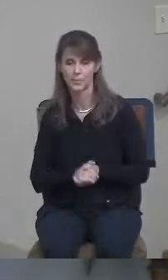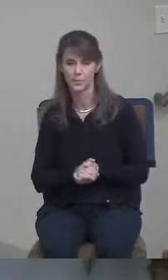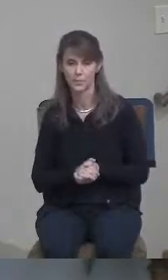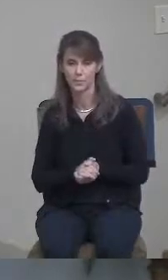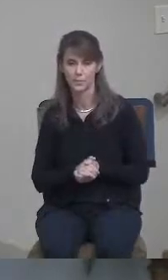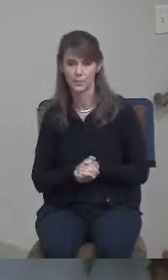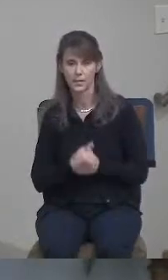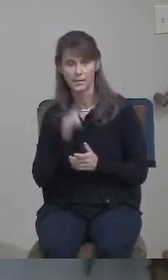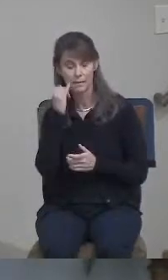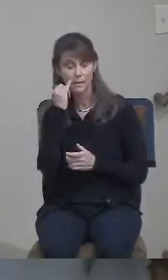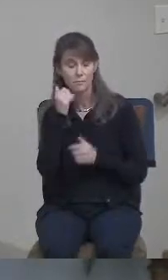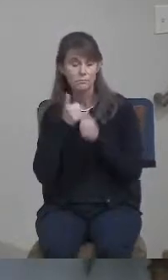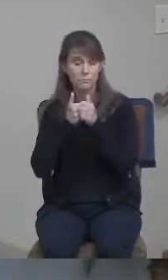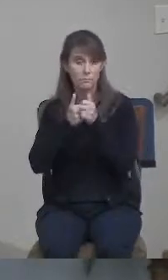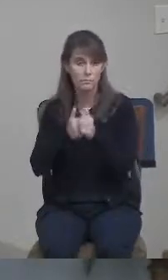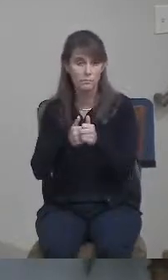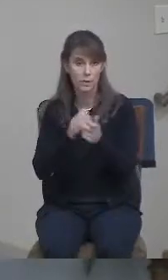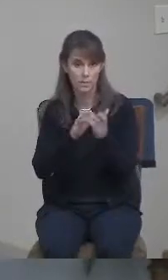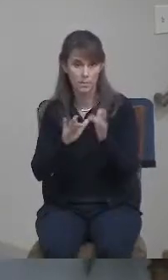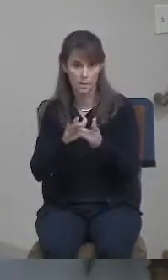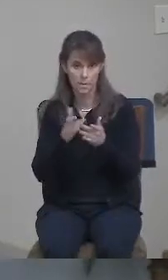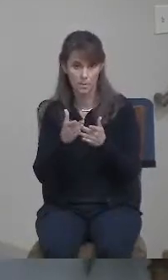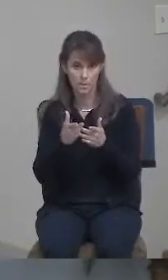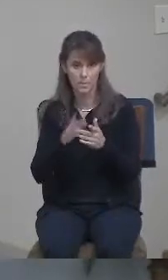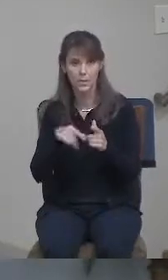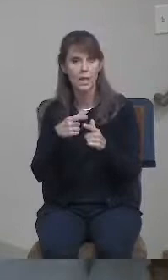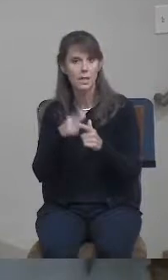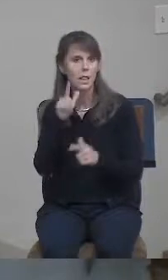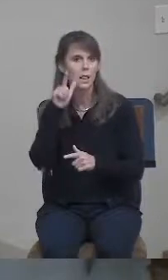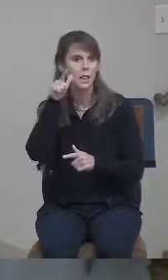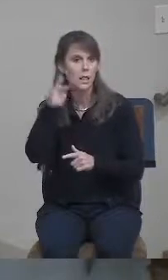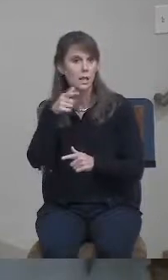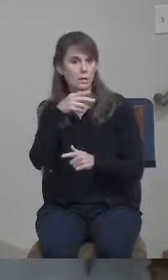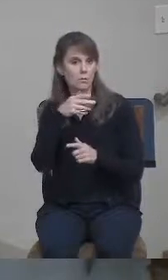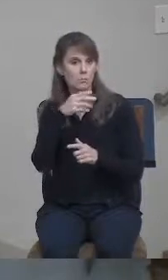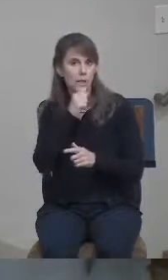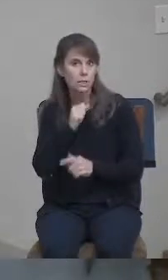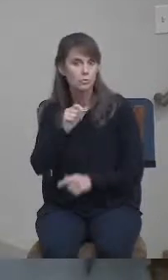old, he began thinking of becoming a preacher.